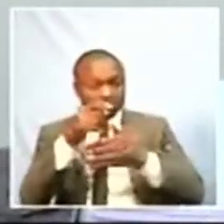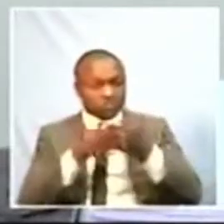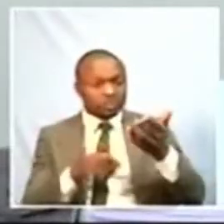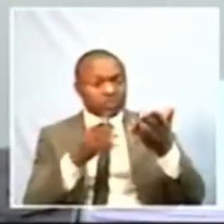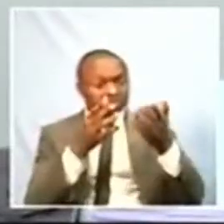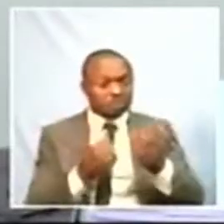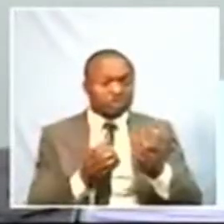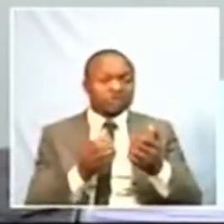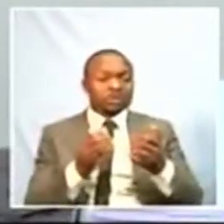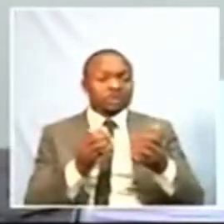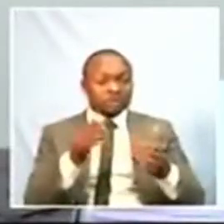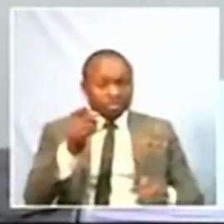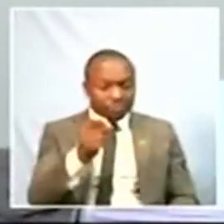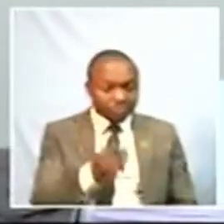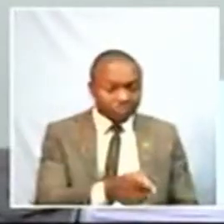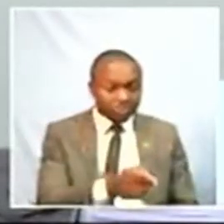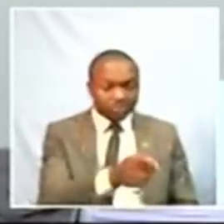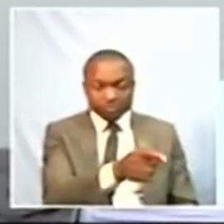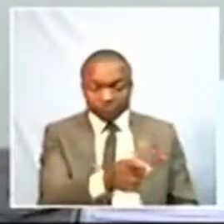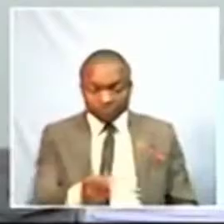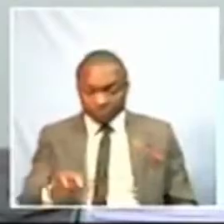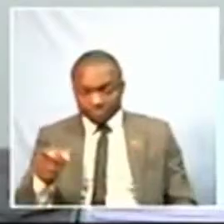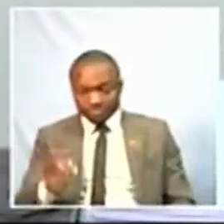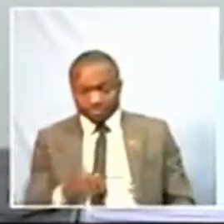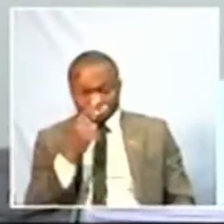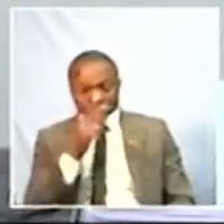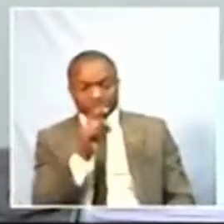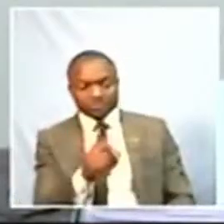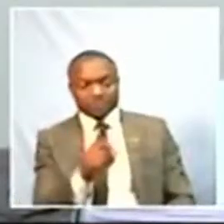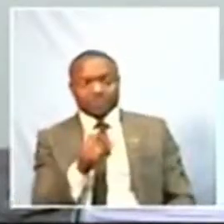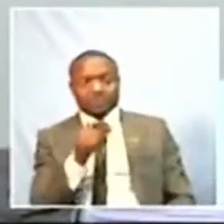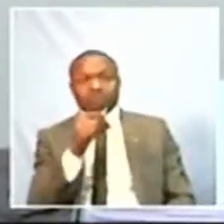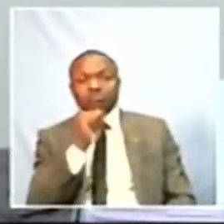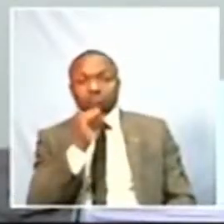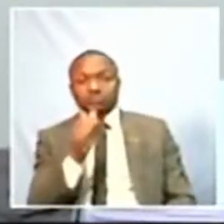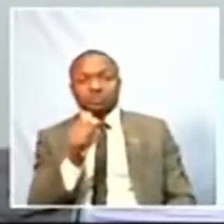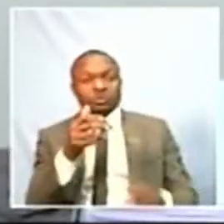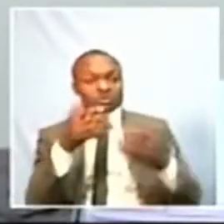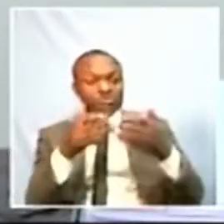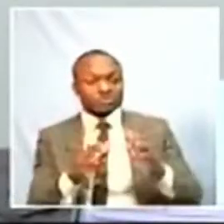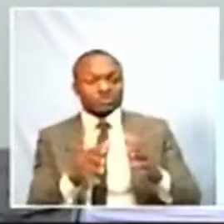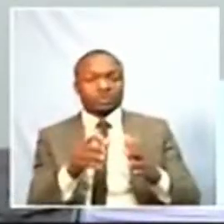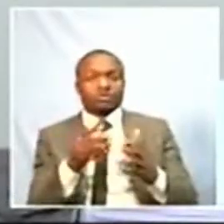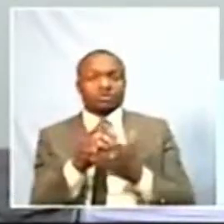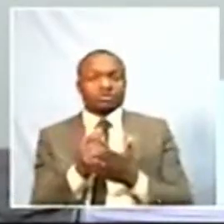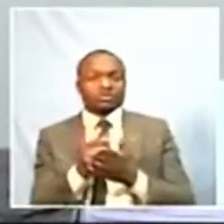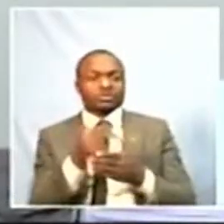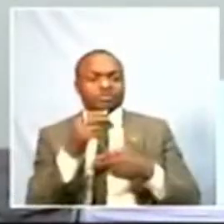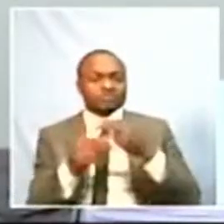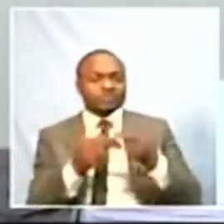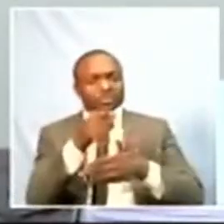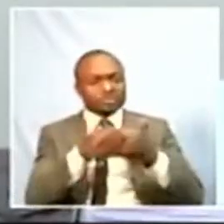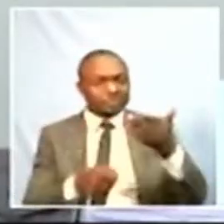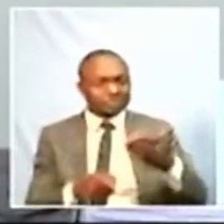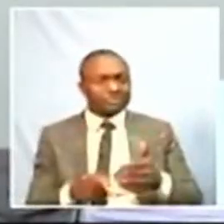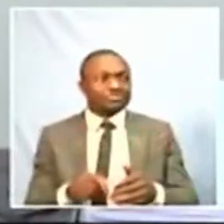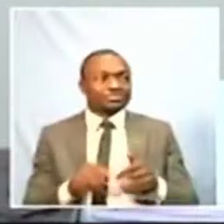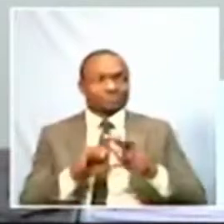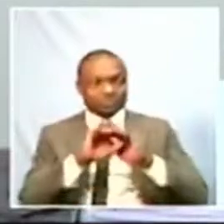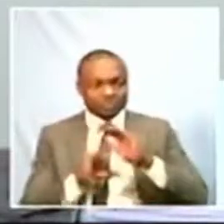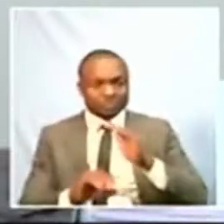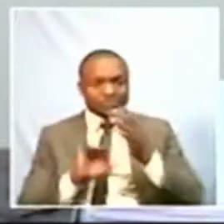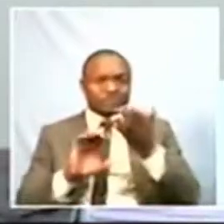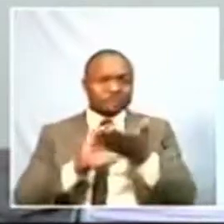All the cracks that you have seen there, if this is not wasteful expenditure, then what is it? Under Choma